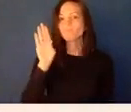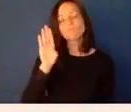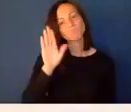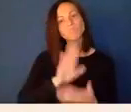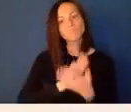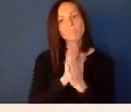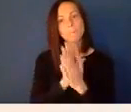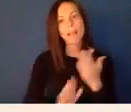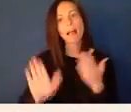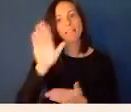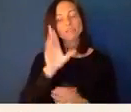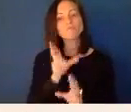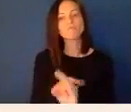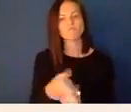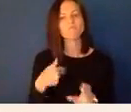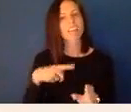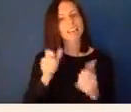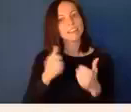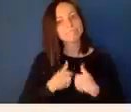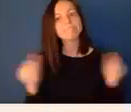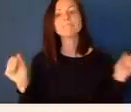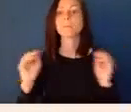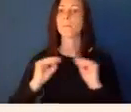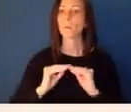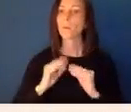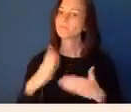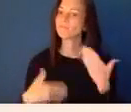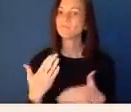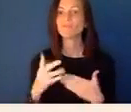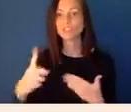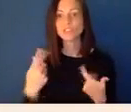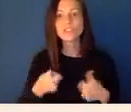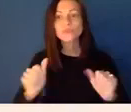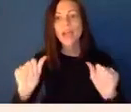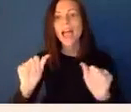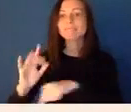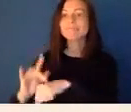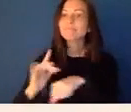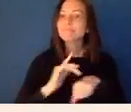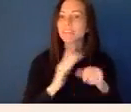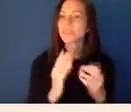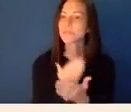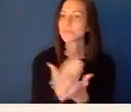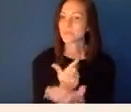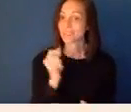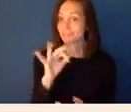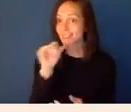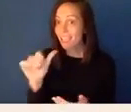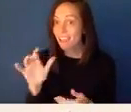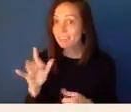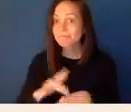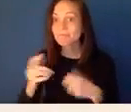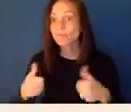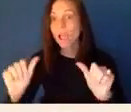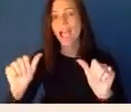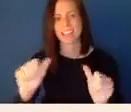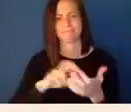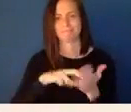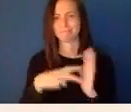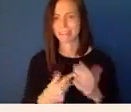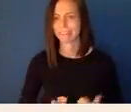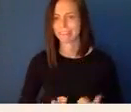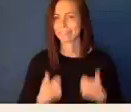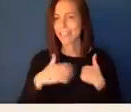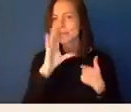I needed to step out of my shell and really just try new things, because if I didn't, I wasn't sure where life was going to go and if I was going to be